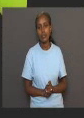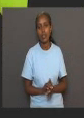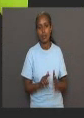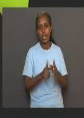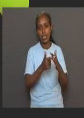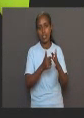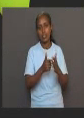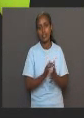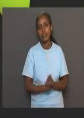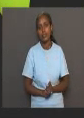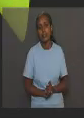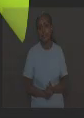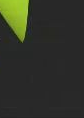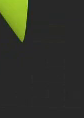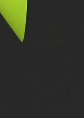Begin.